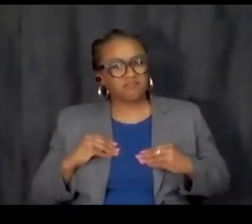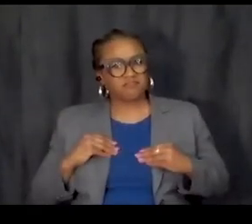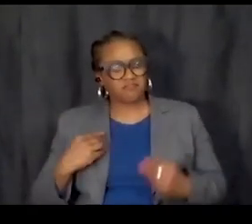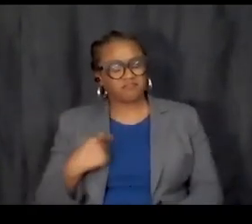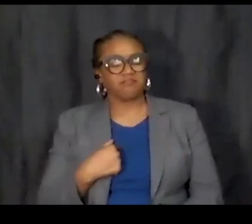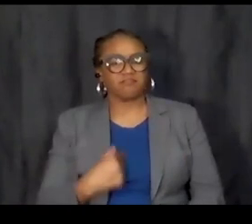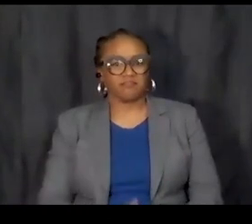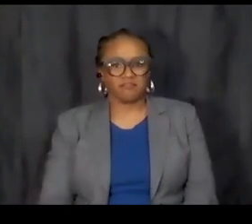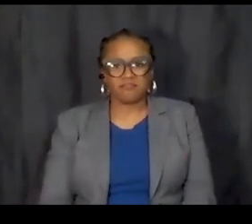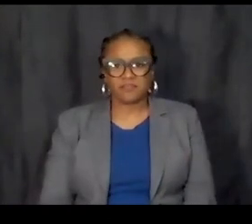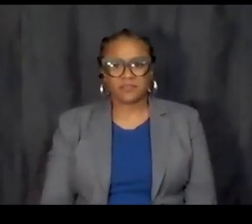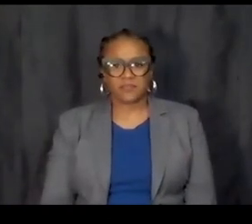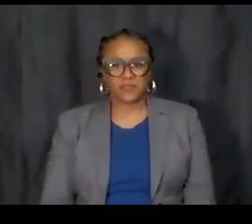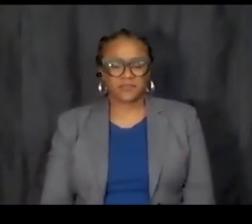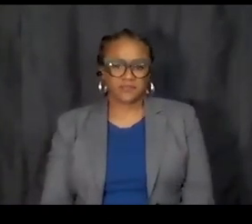Thank you.